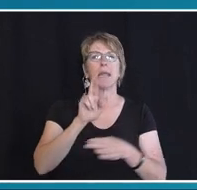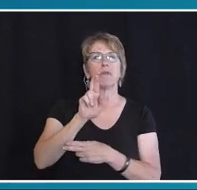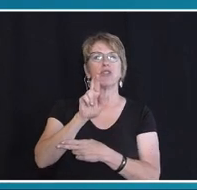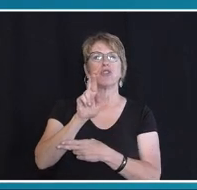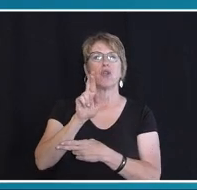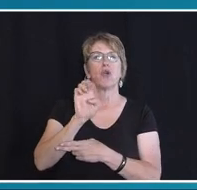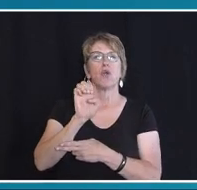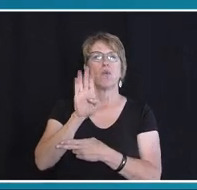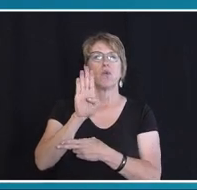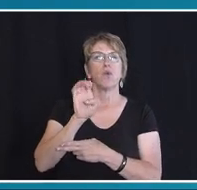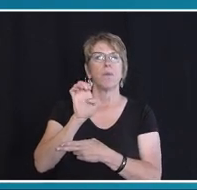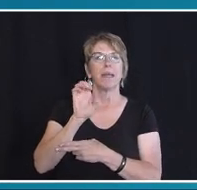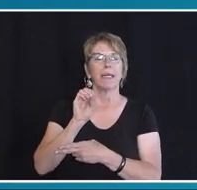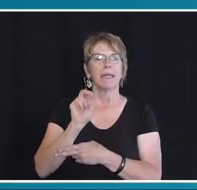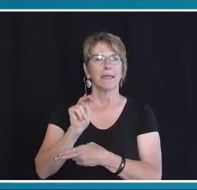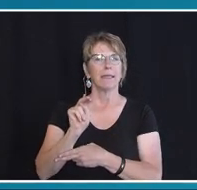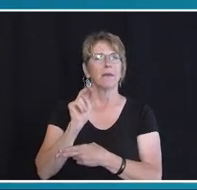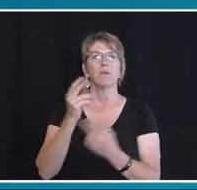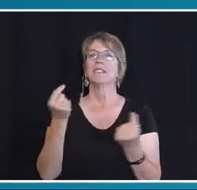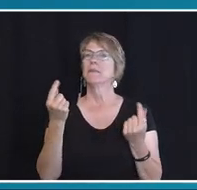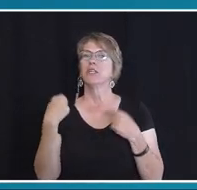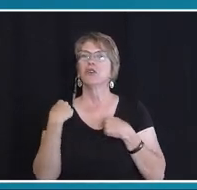practice.